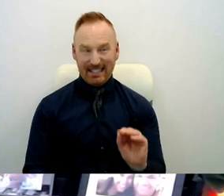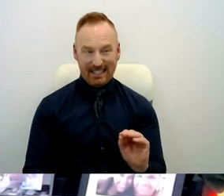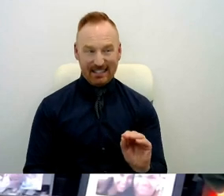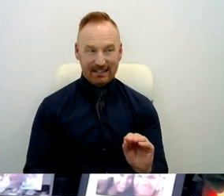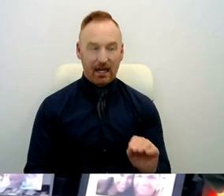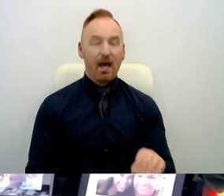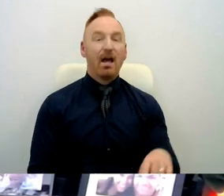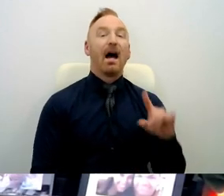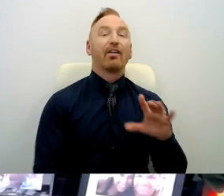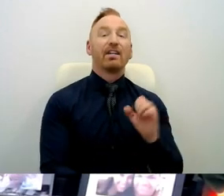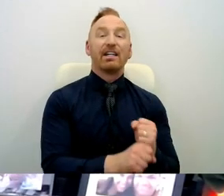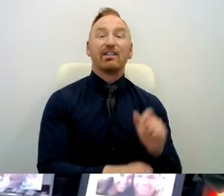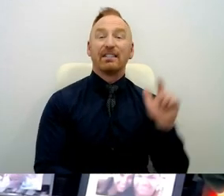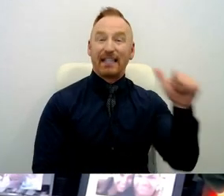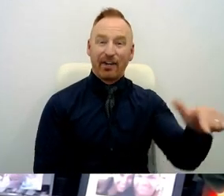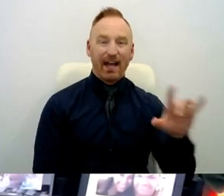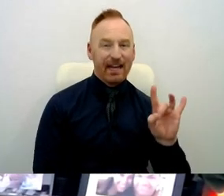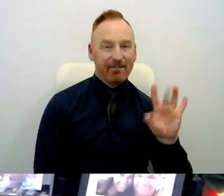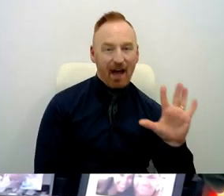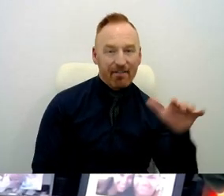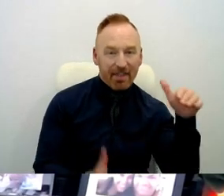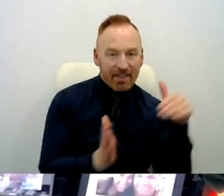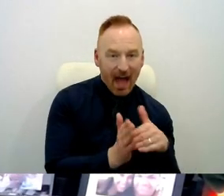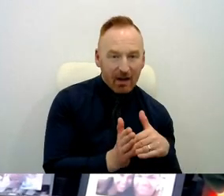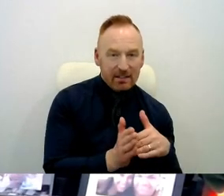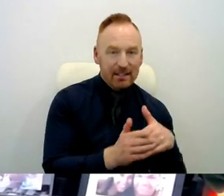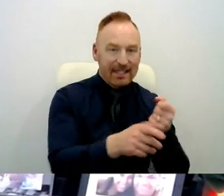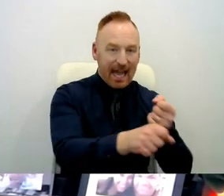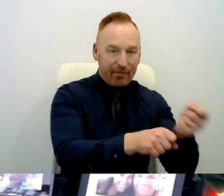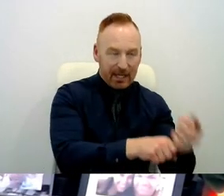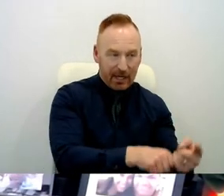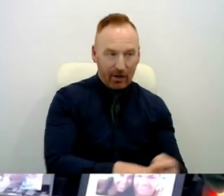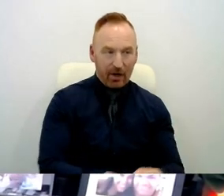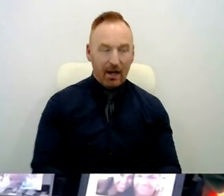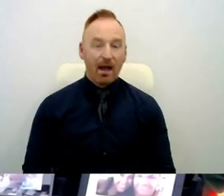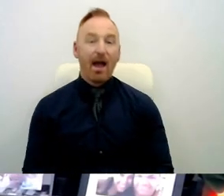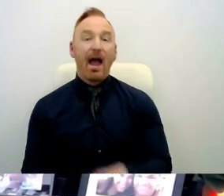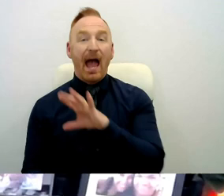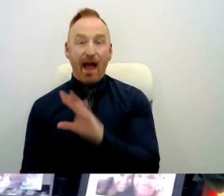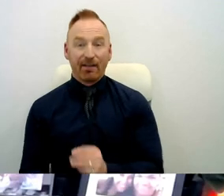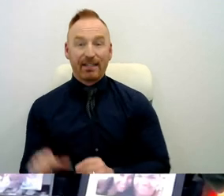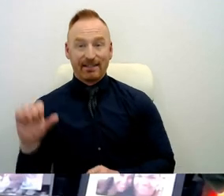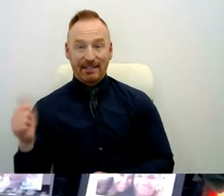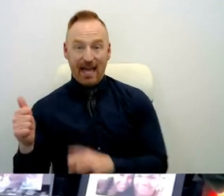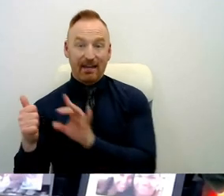later, 85,000 per year. More than 8 out of 10 Africans that were